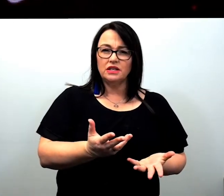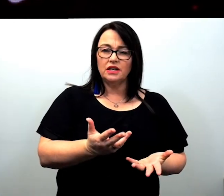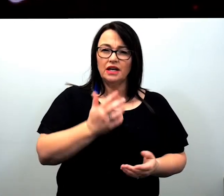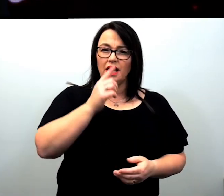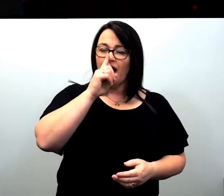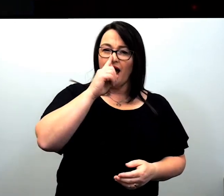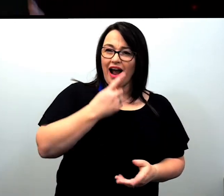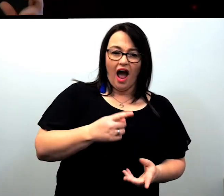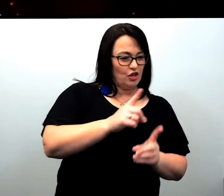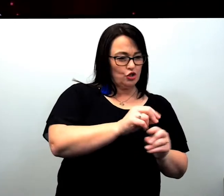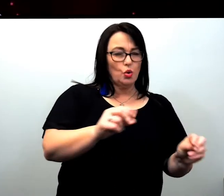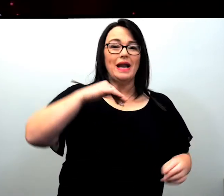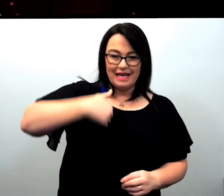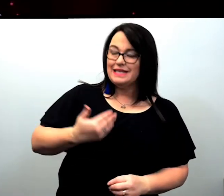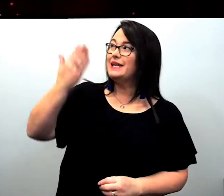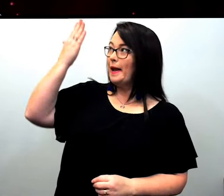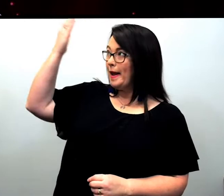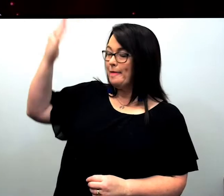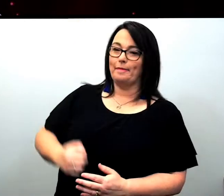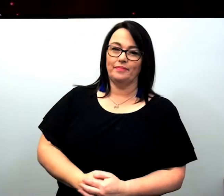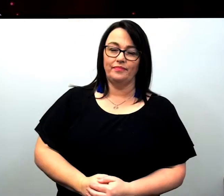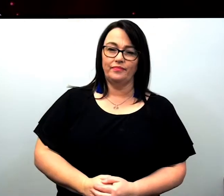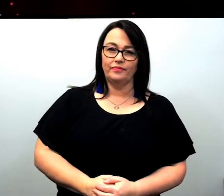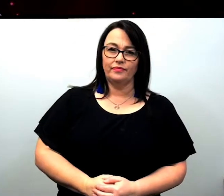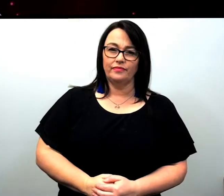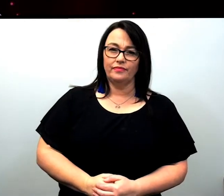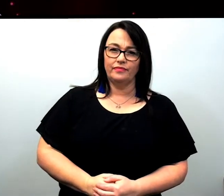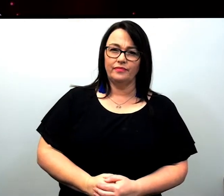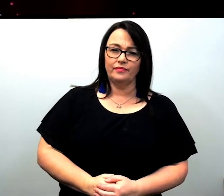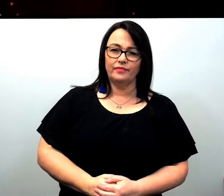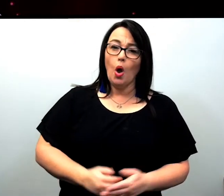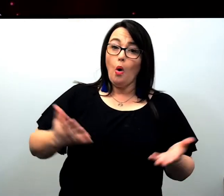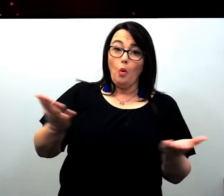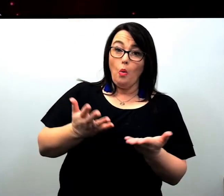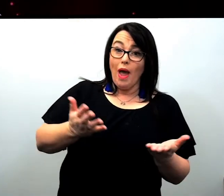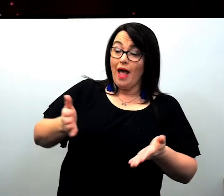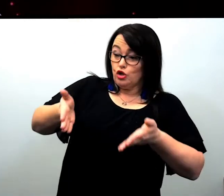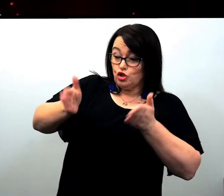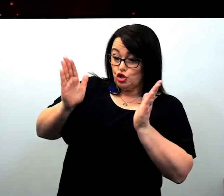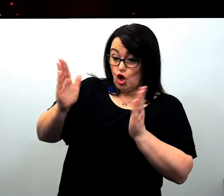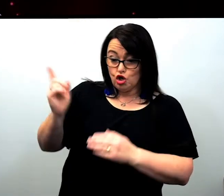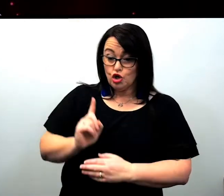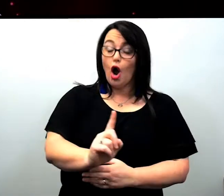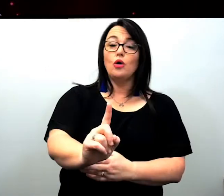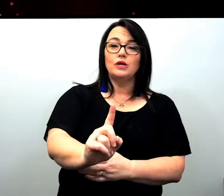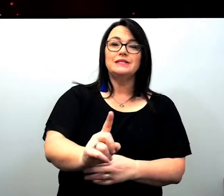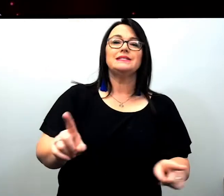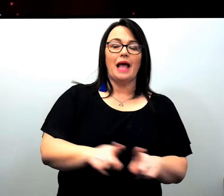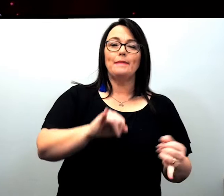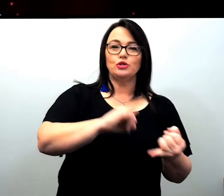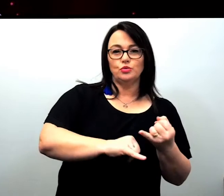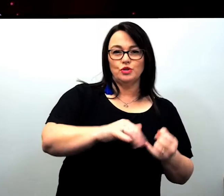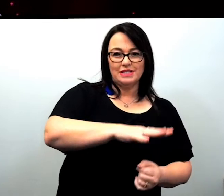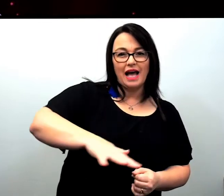world. I heard someone once say, where the church goes, so does society. And God's church is